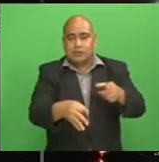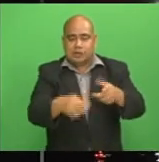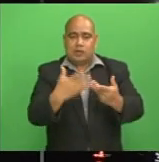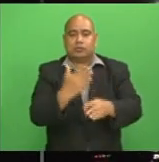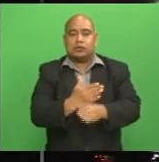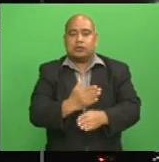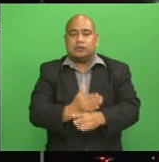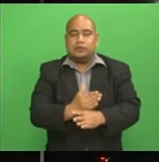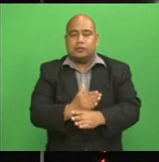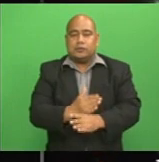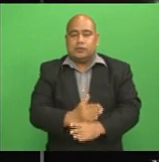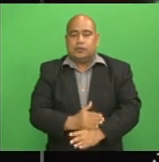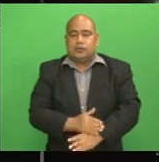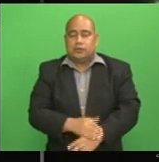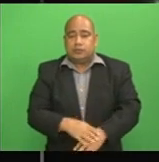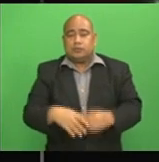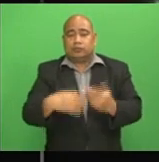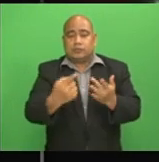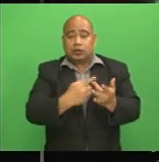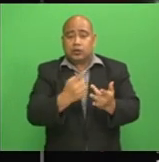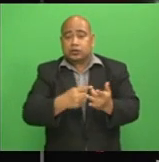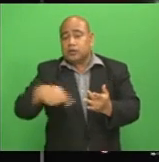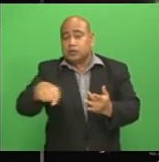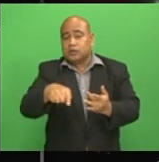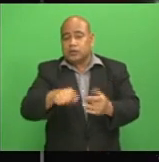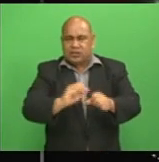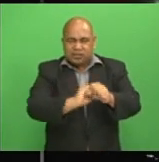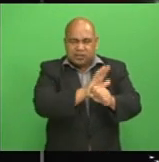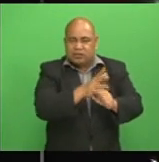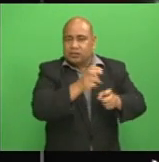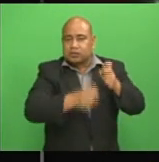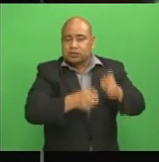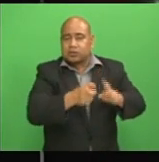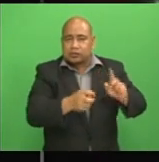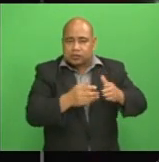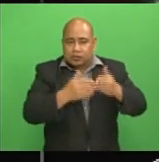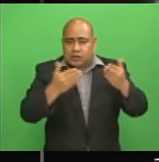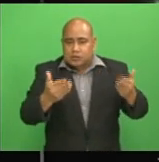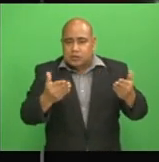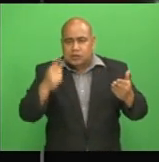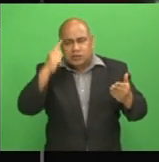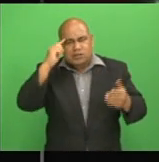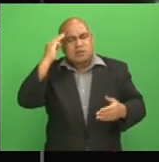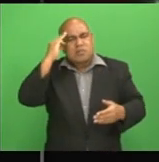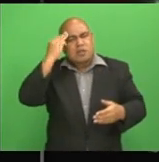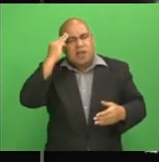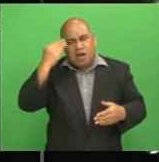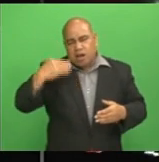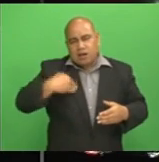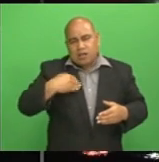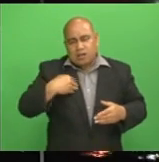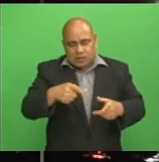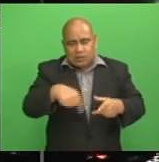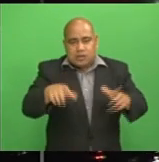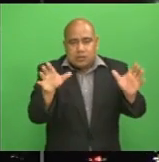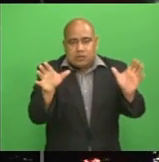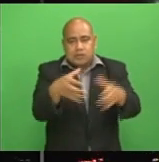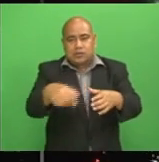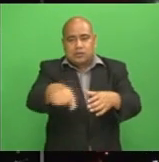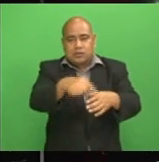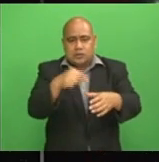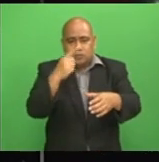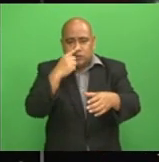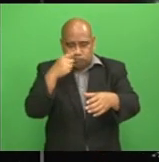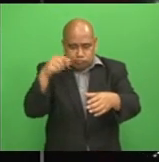Amidst the other problems arising during this COVID-19 pandemic, the mental health and well-being of people is also a rising concern.